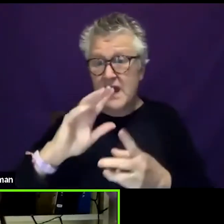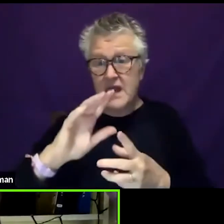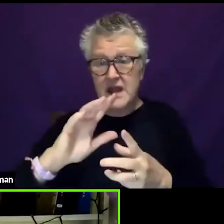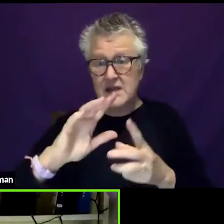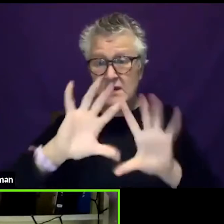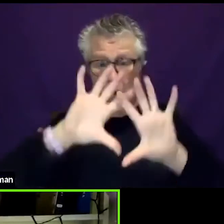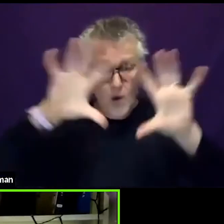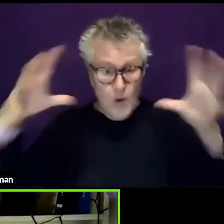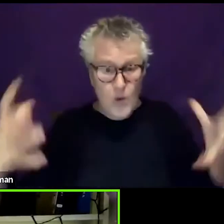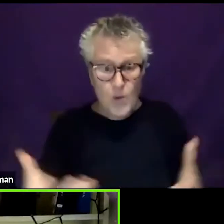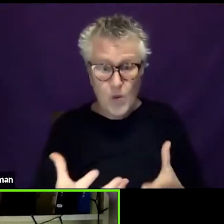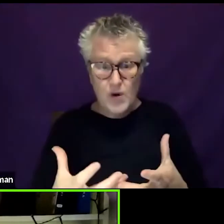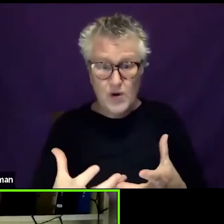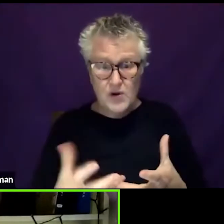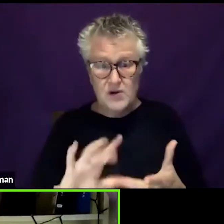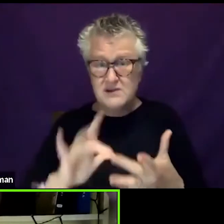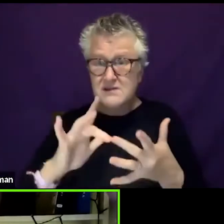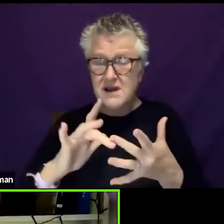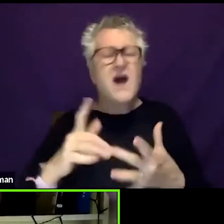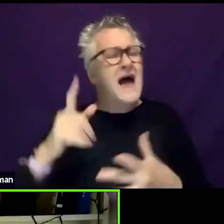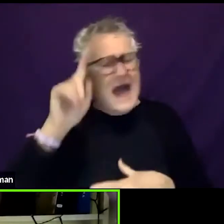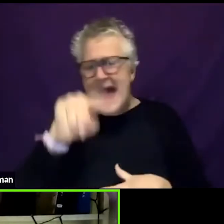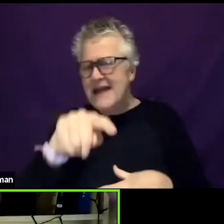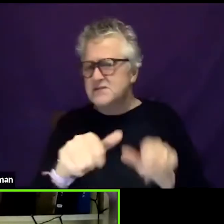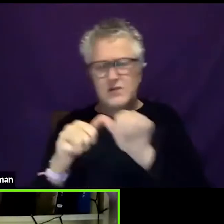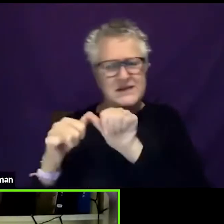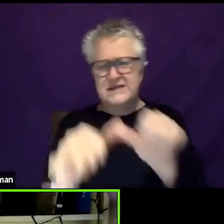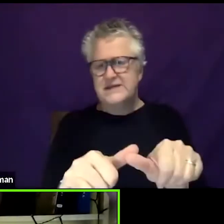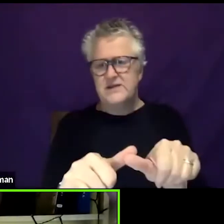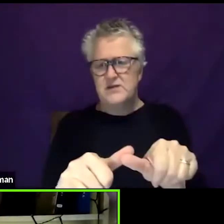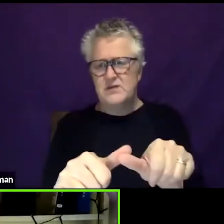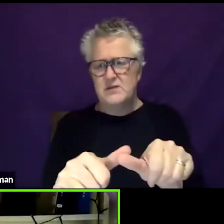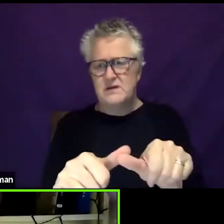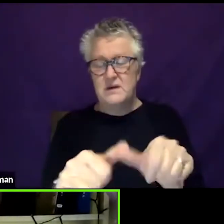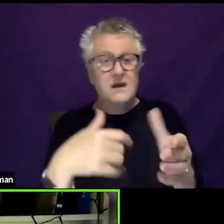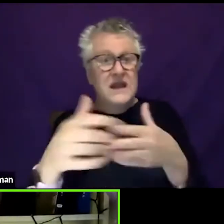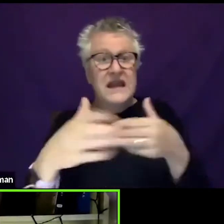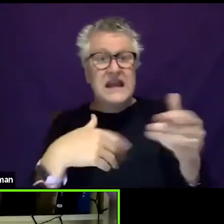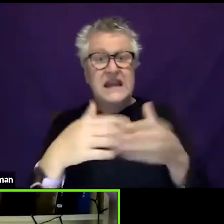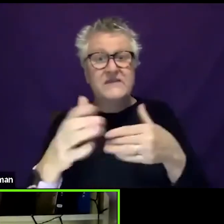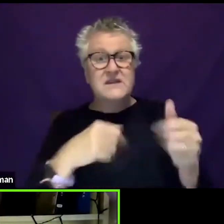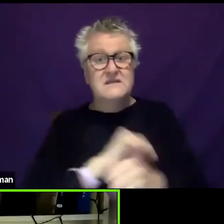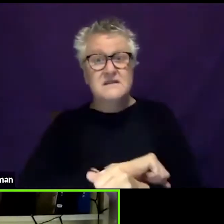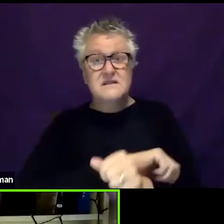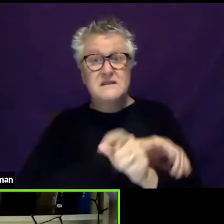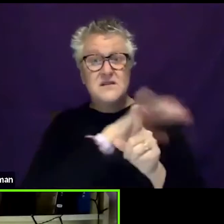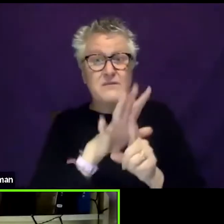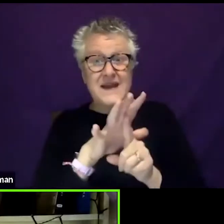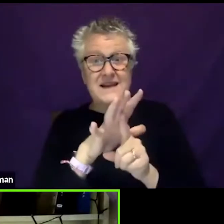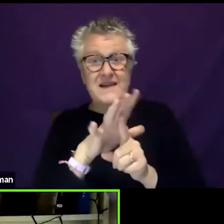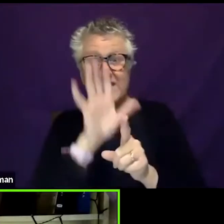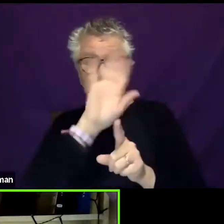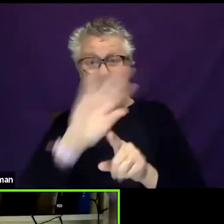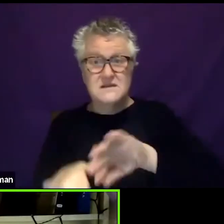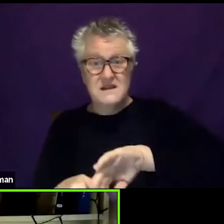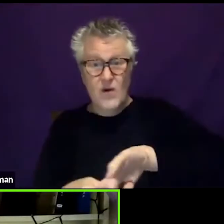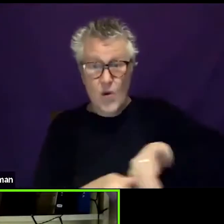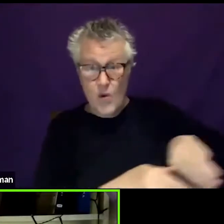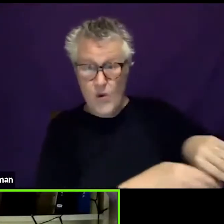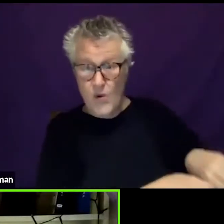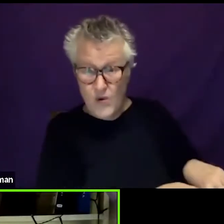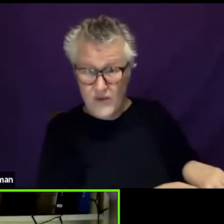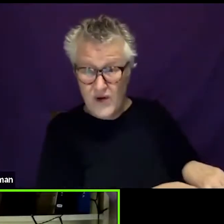the evil pandemic is hopefully a thing of the past, there will always be a community of people that need